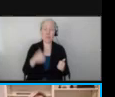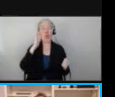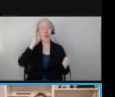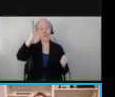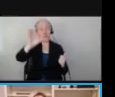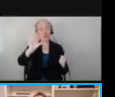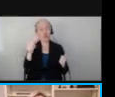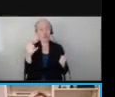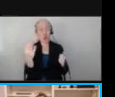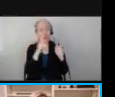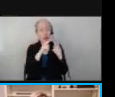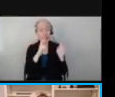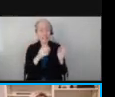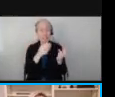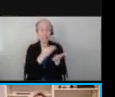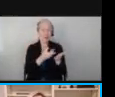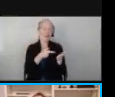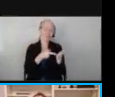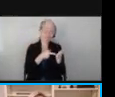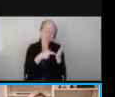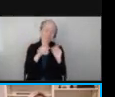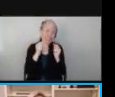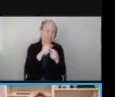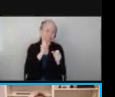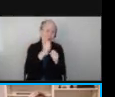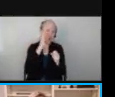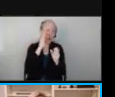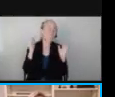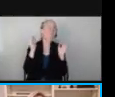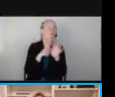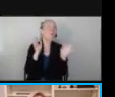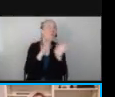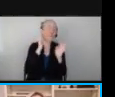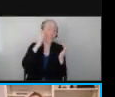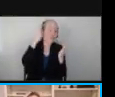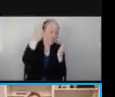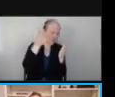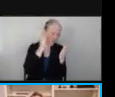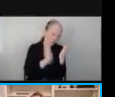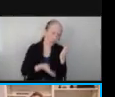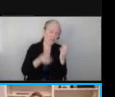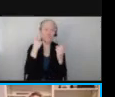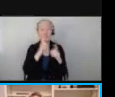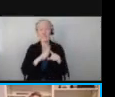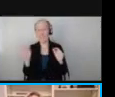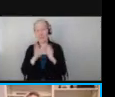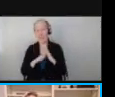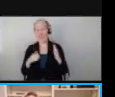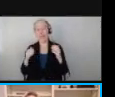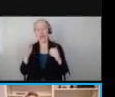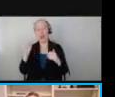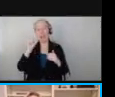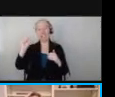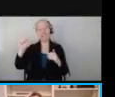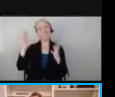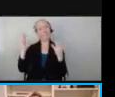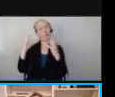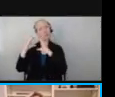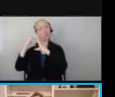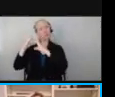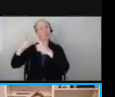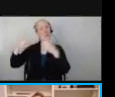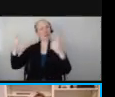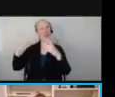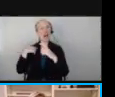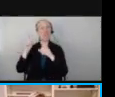that teamwork will be even more important for future space exploration. Unlike the relatively large ISS with its multiple